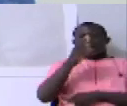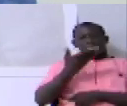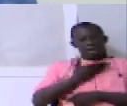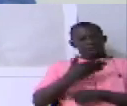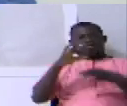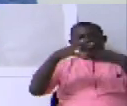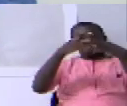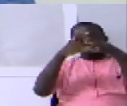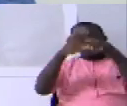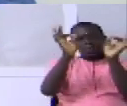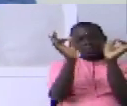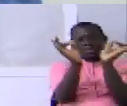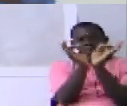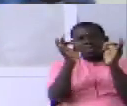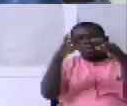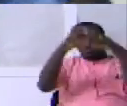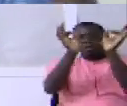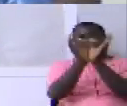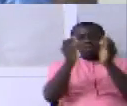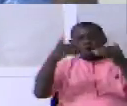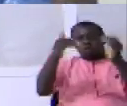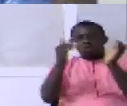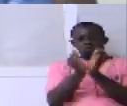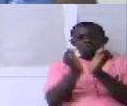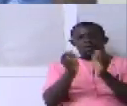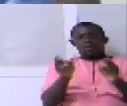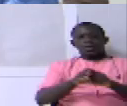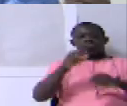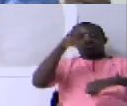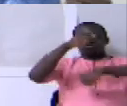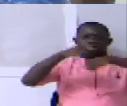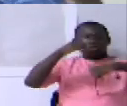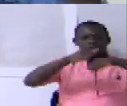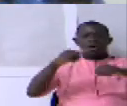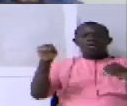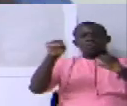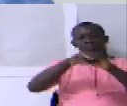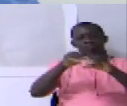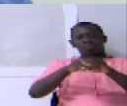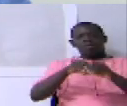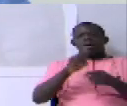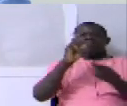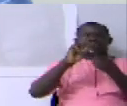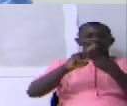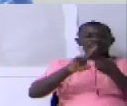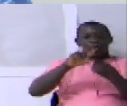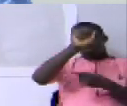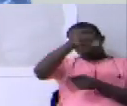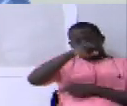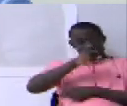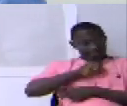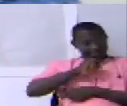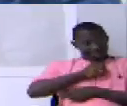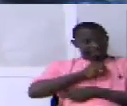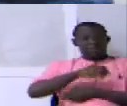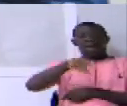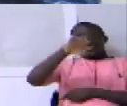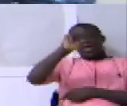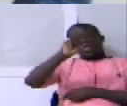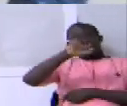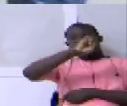team comprising of Ijame, yourself, and some other person,